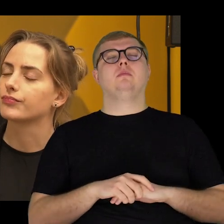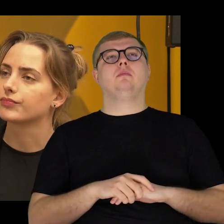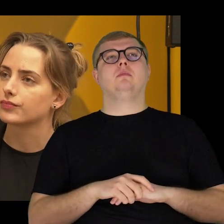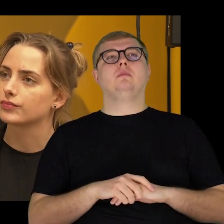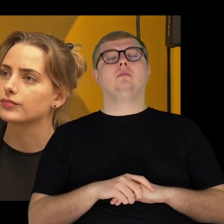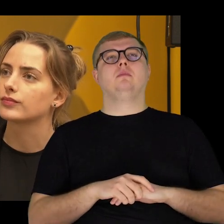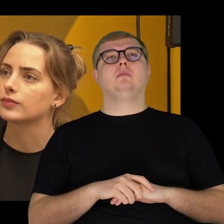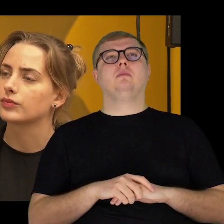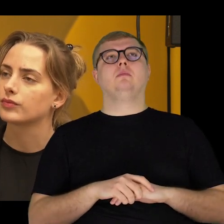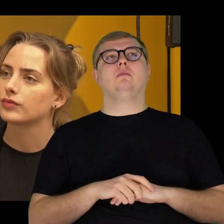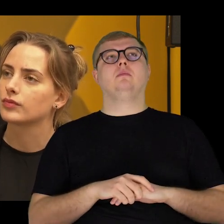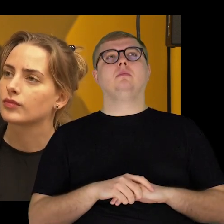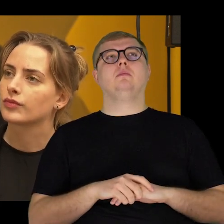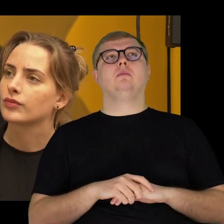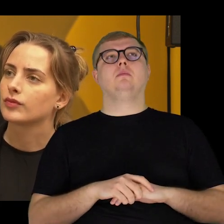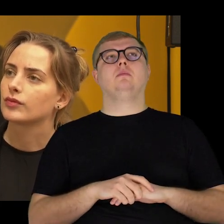of